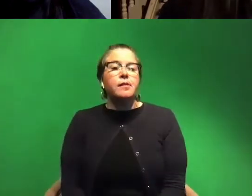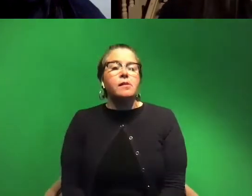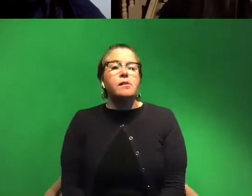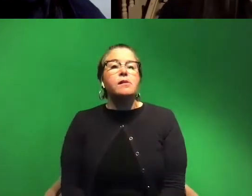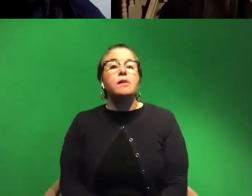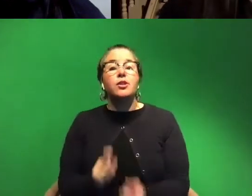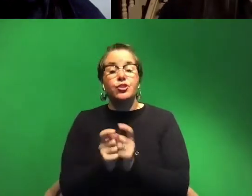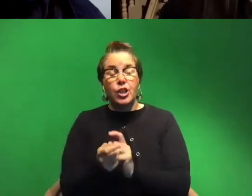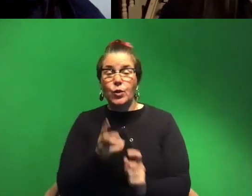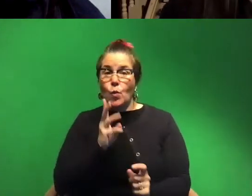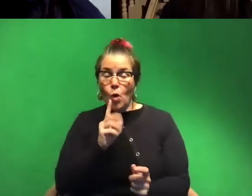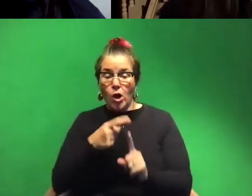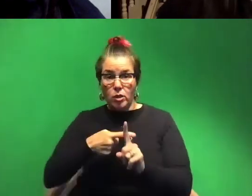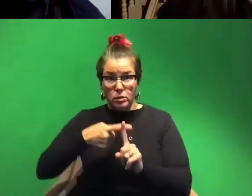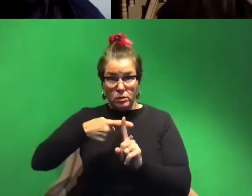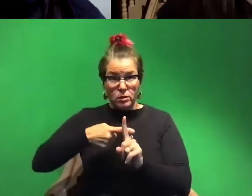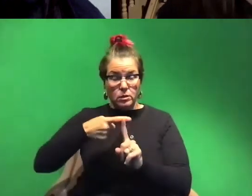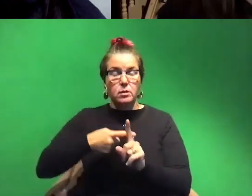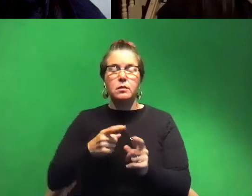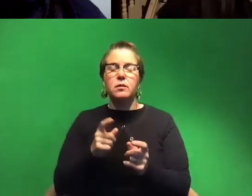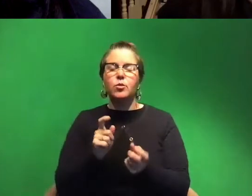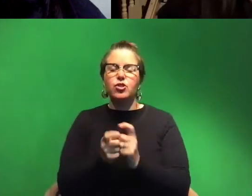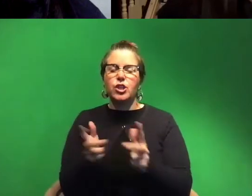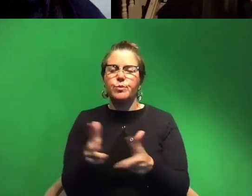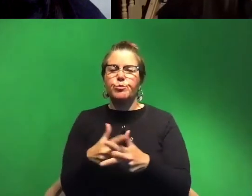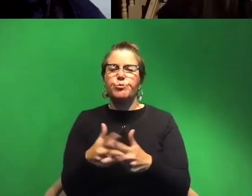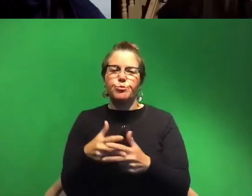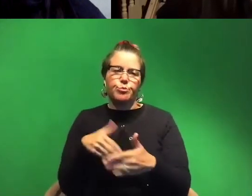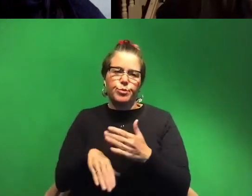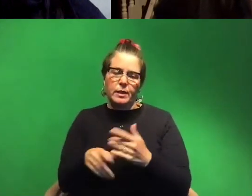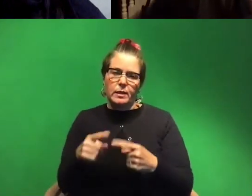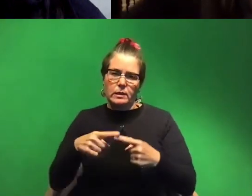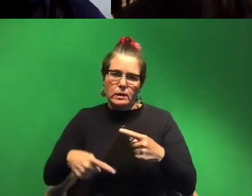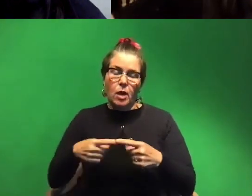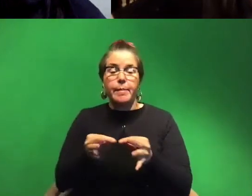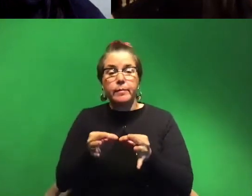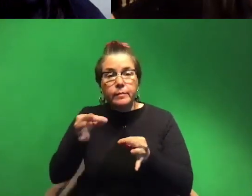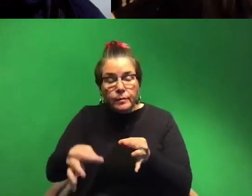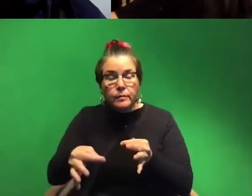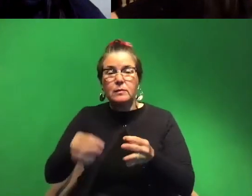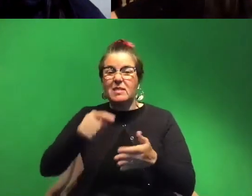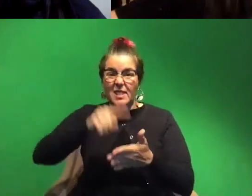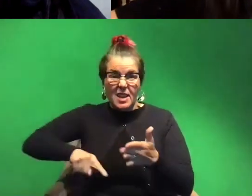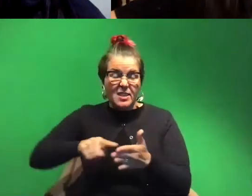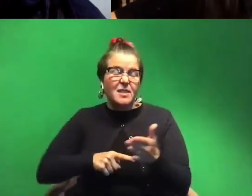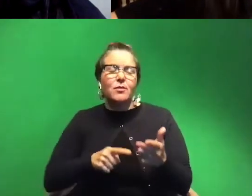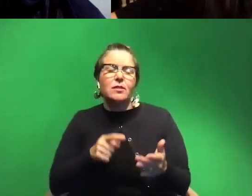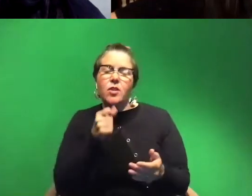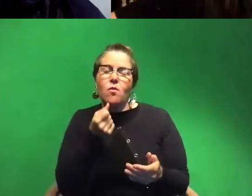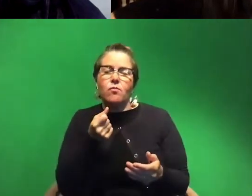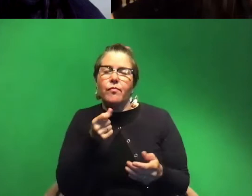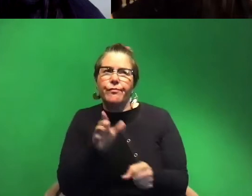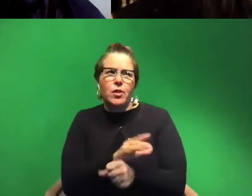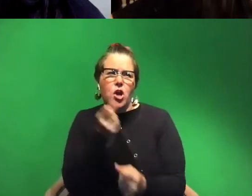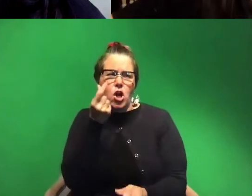changing water temperatures, it's changing their breeding cycles. So it may either be delaying them, canceling them. We don't really understand what's going on with all